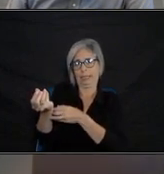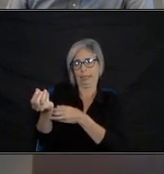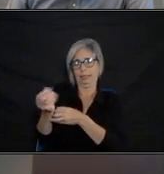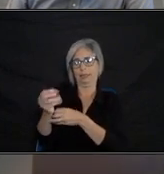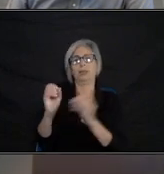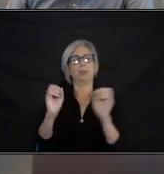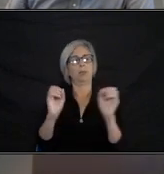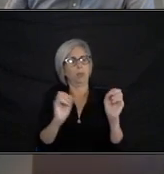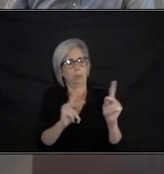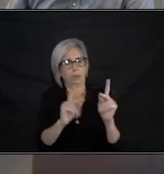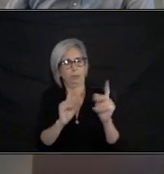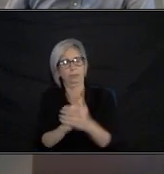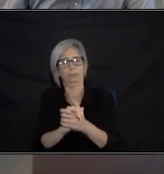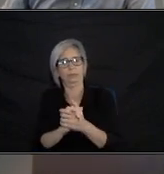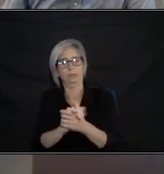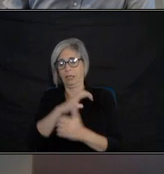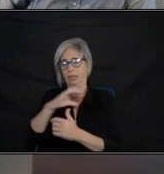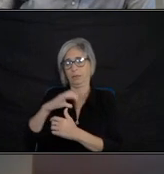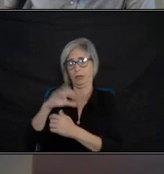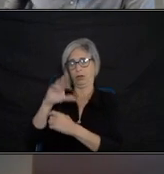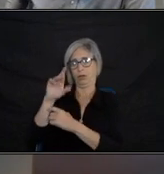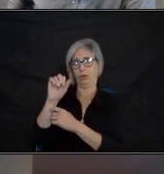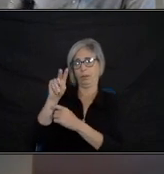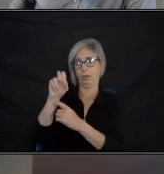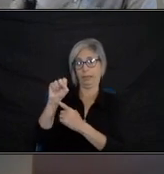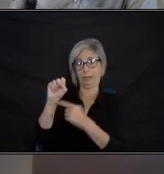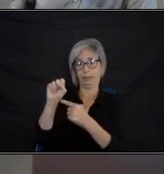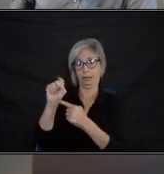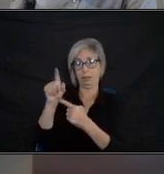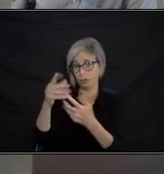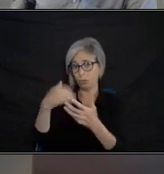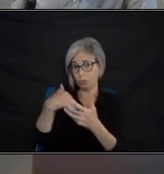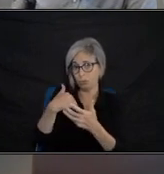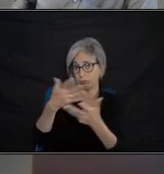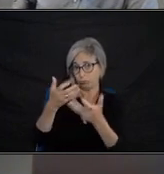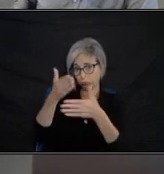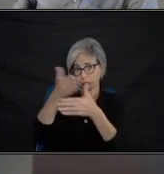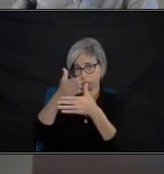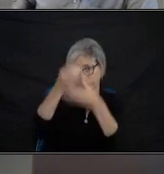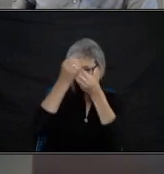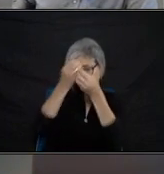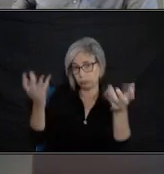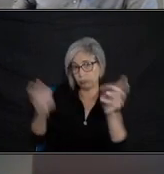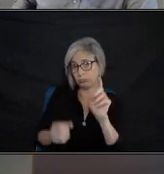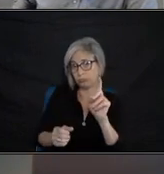Okay. Commissioner Romulus, do you have anything to disclose?